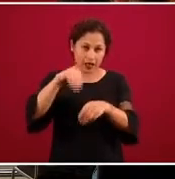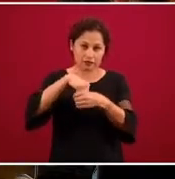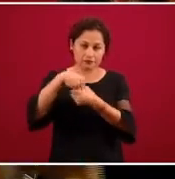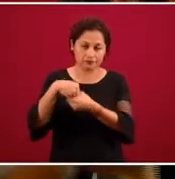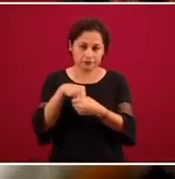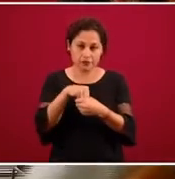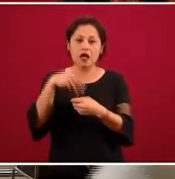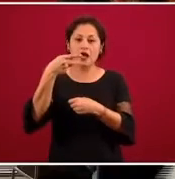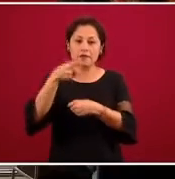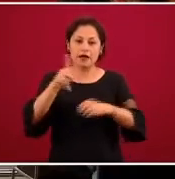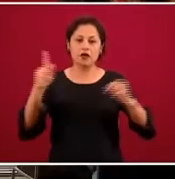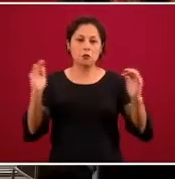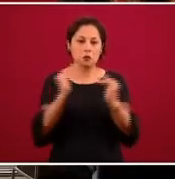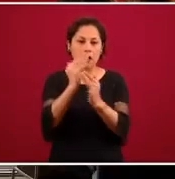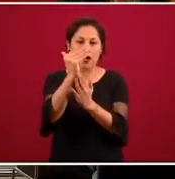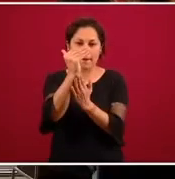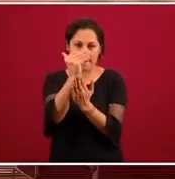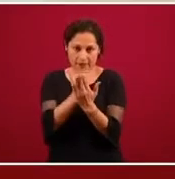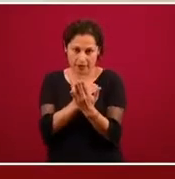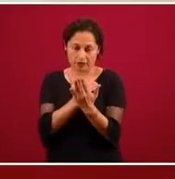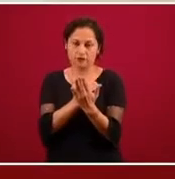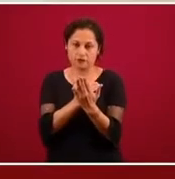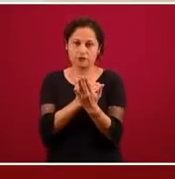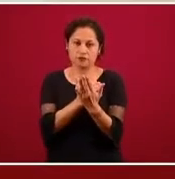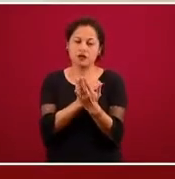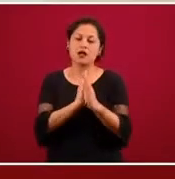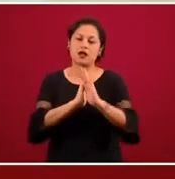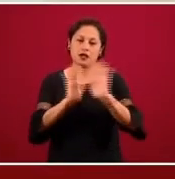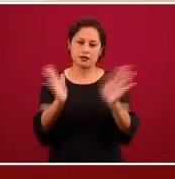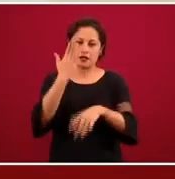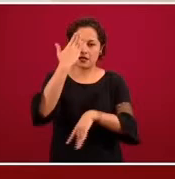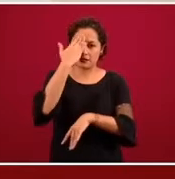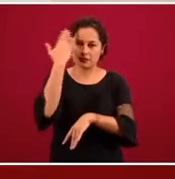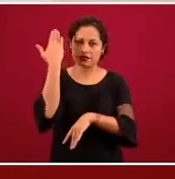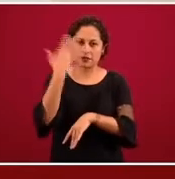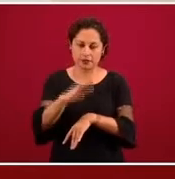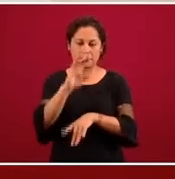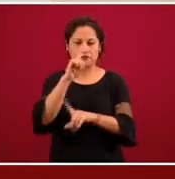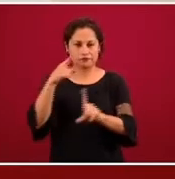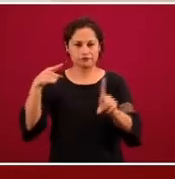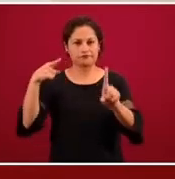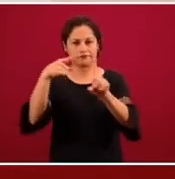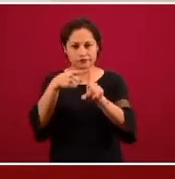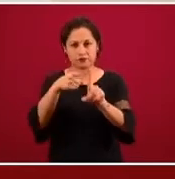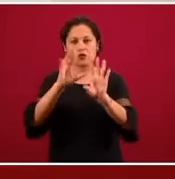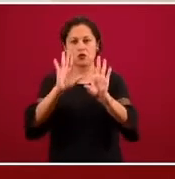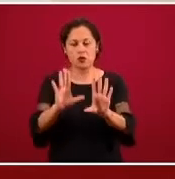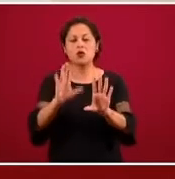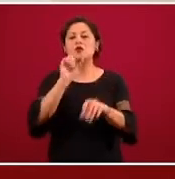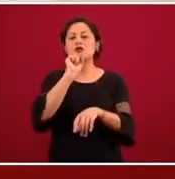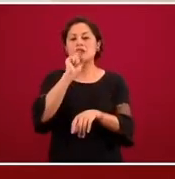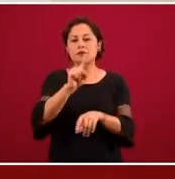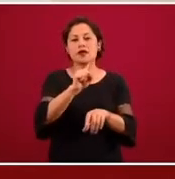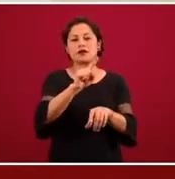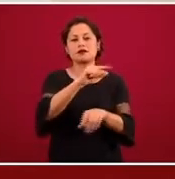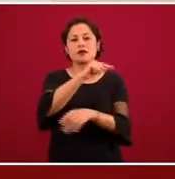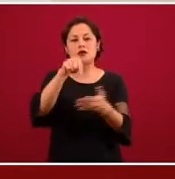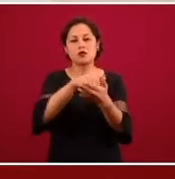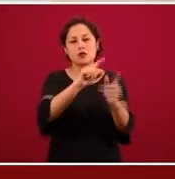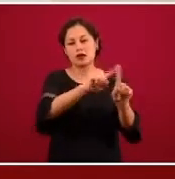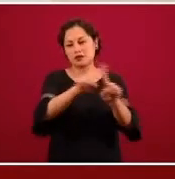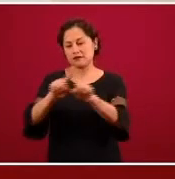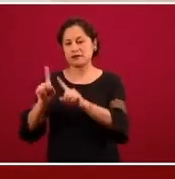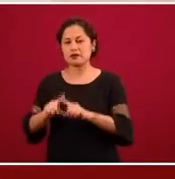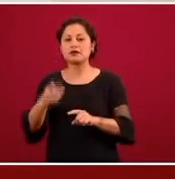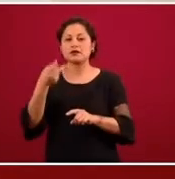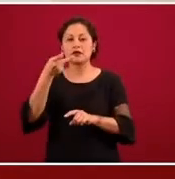density, and in specific those sites in which we have reduced mobility for any reason that